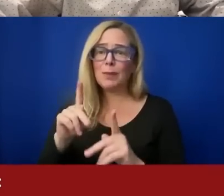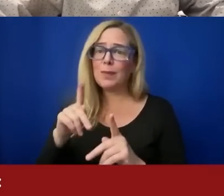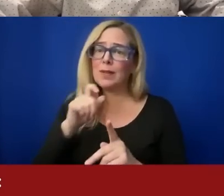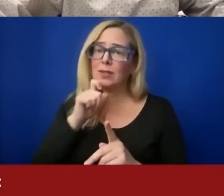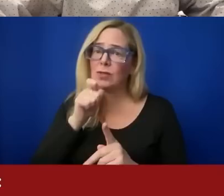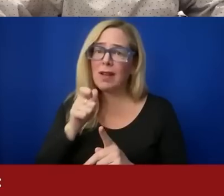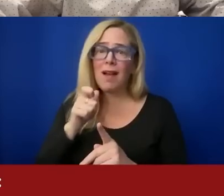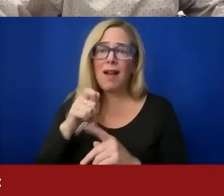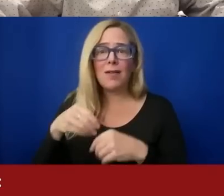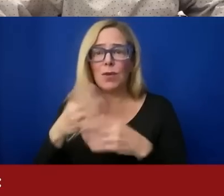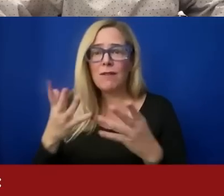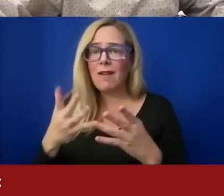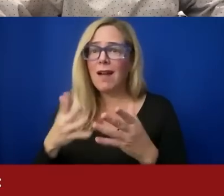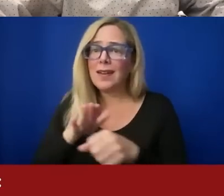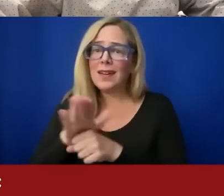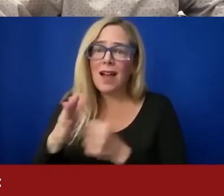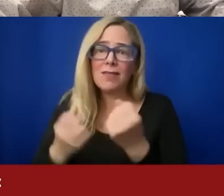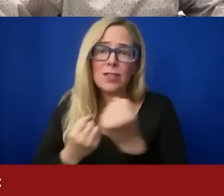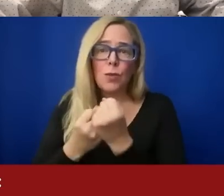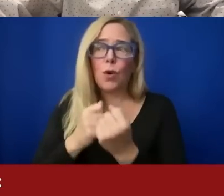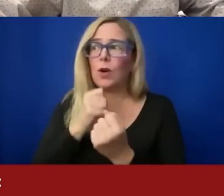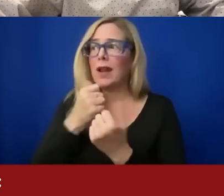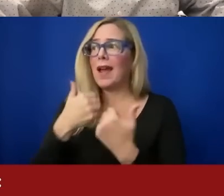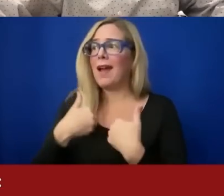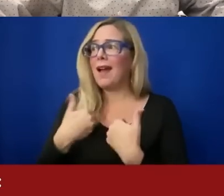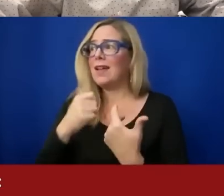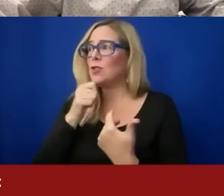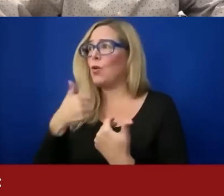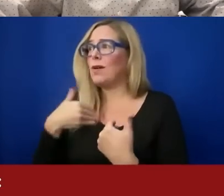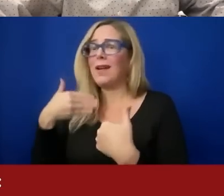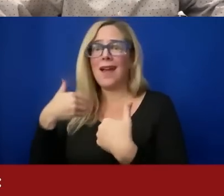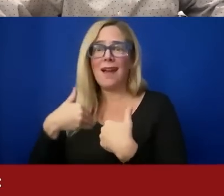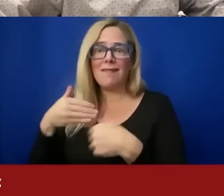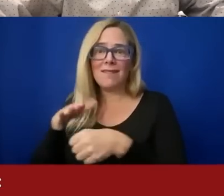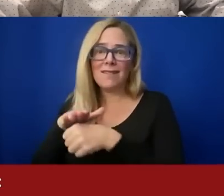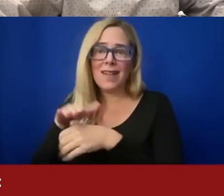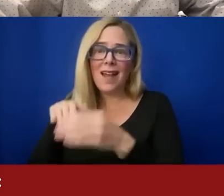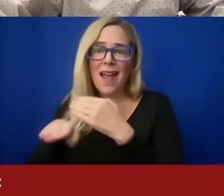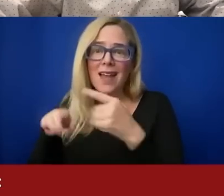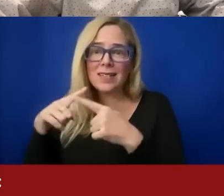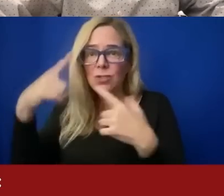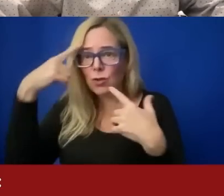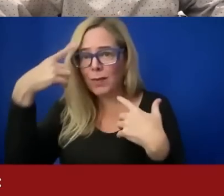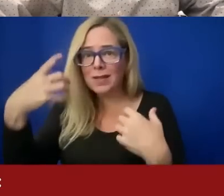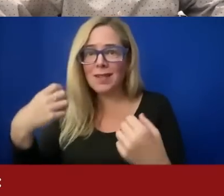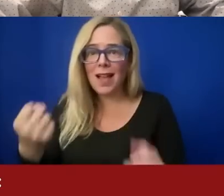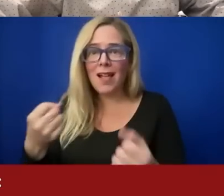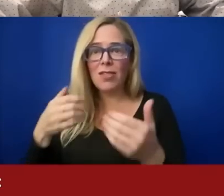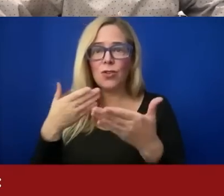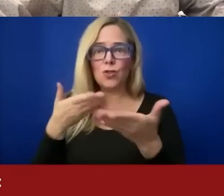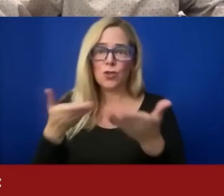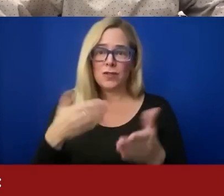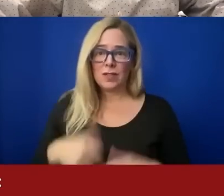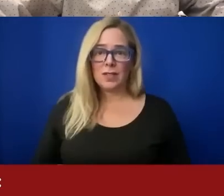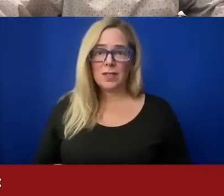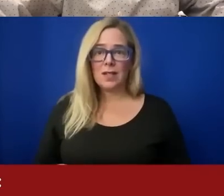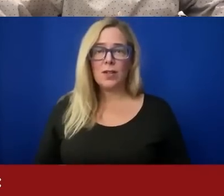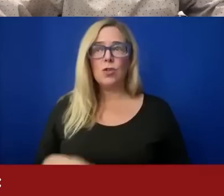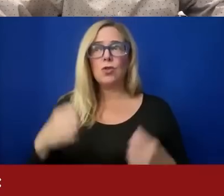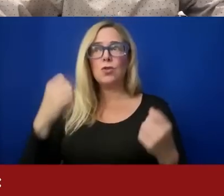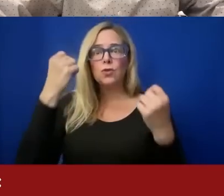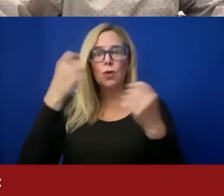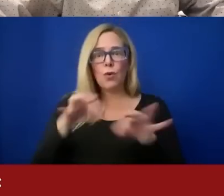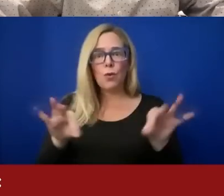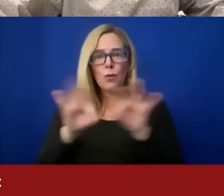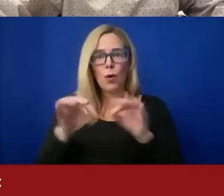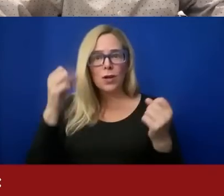as well as have poor access to mental health. So understanding the kind of relationship between having these barriers as well as seeing higher rates of